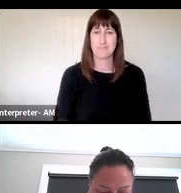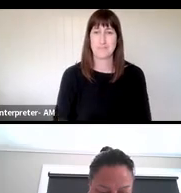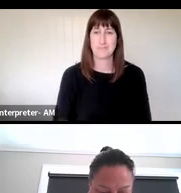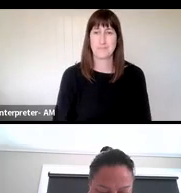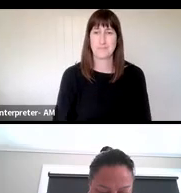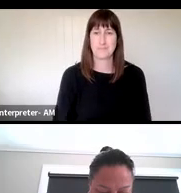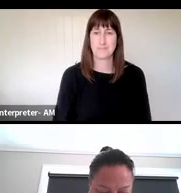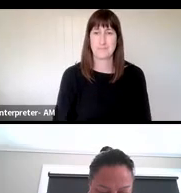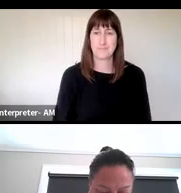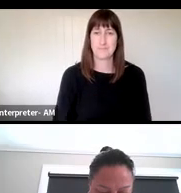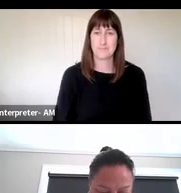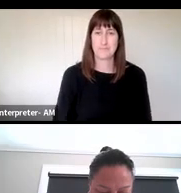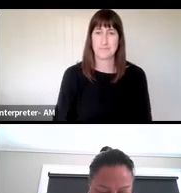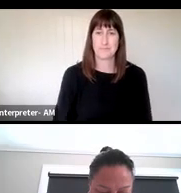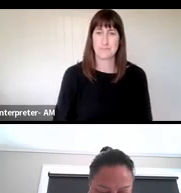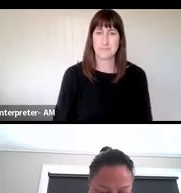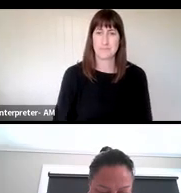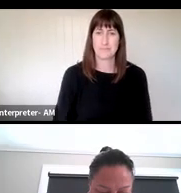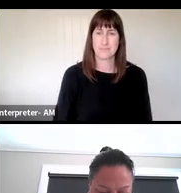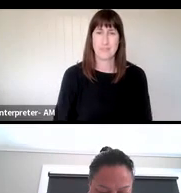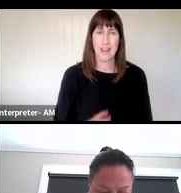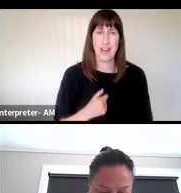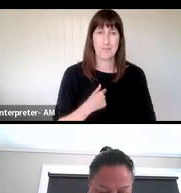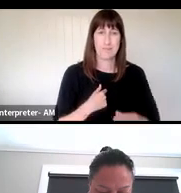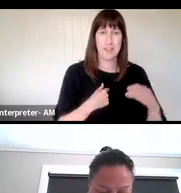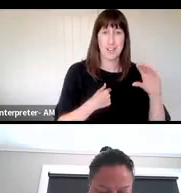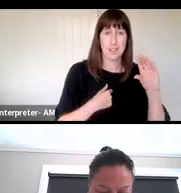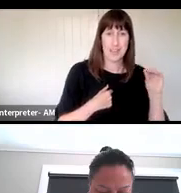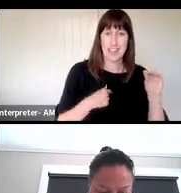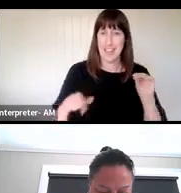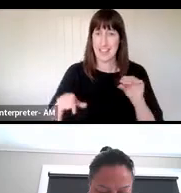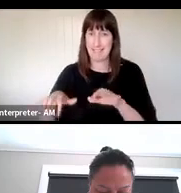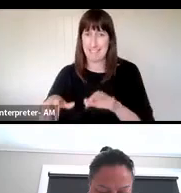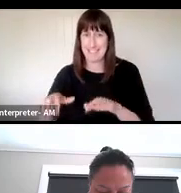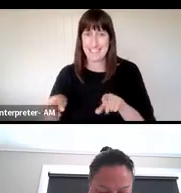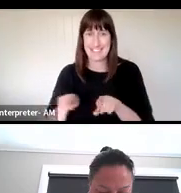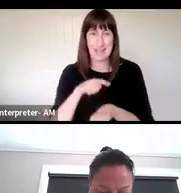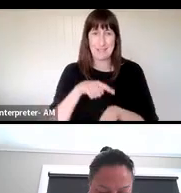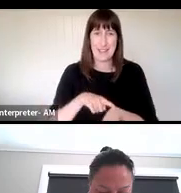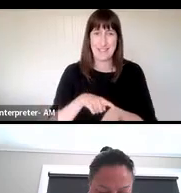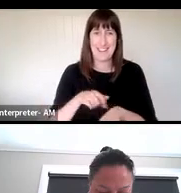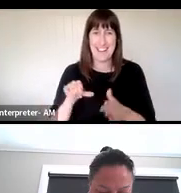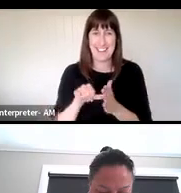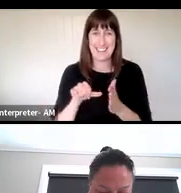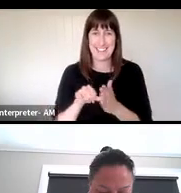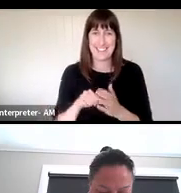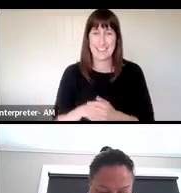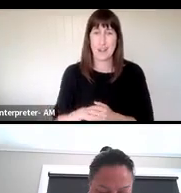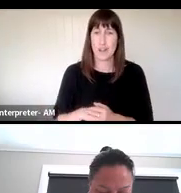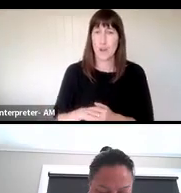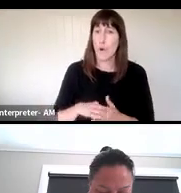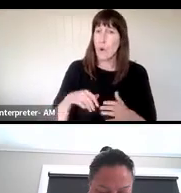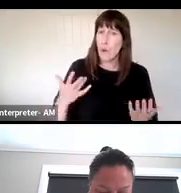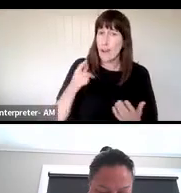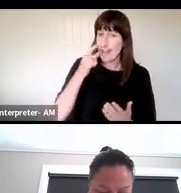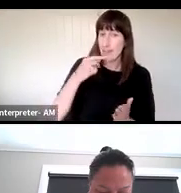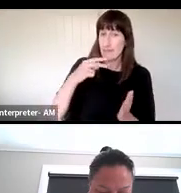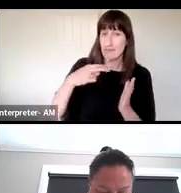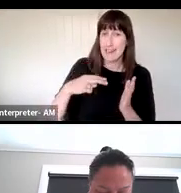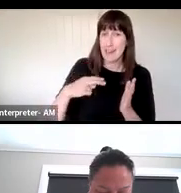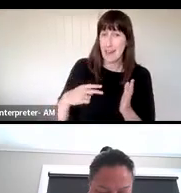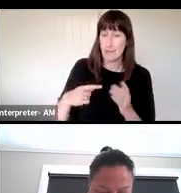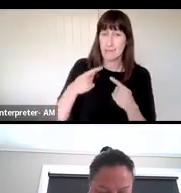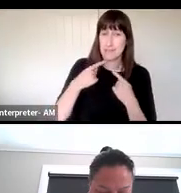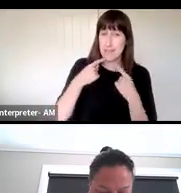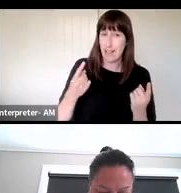sorry. Or just read it out. Talking and doing is my not my. You're welcome to just read it out or tell us